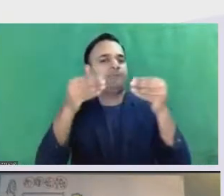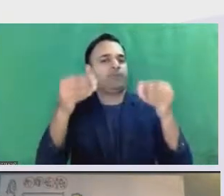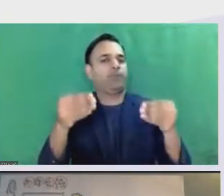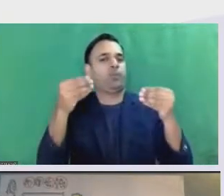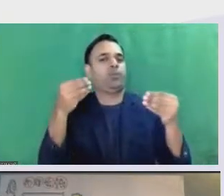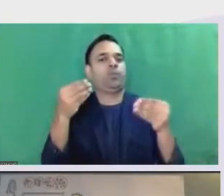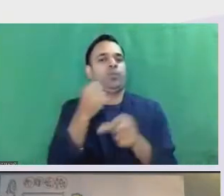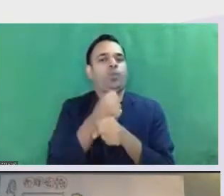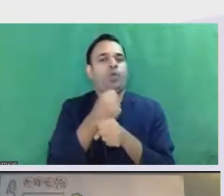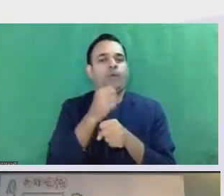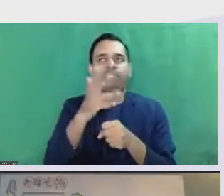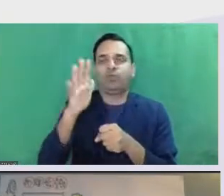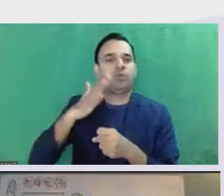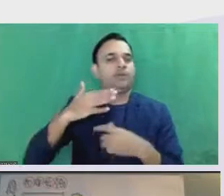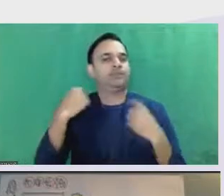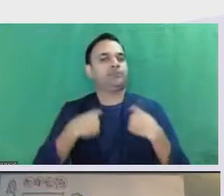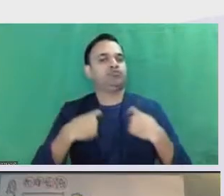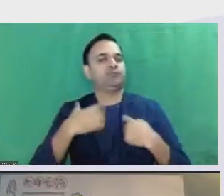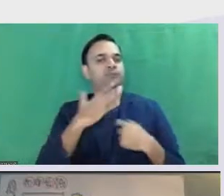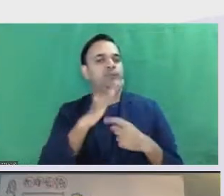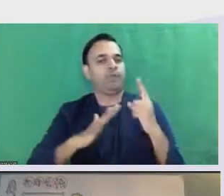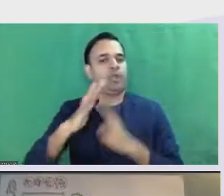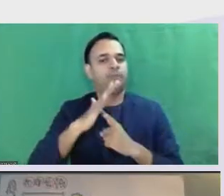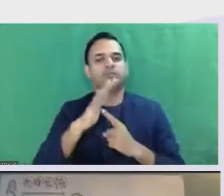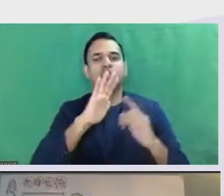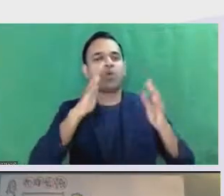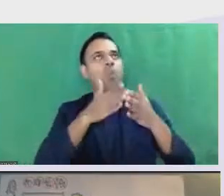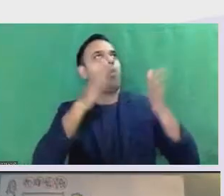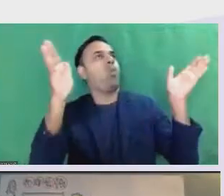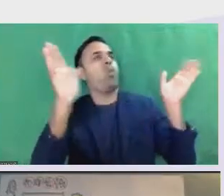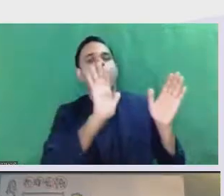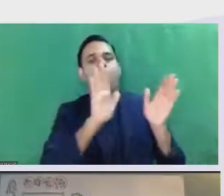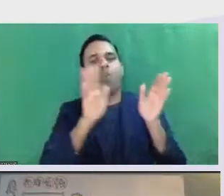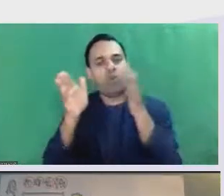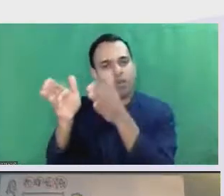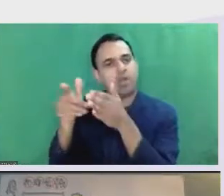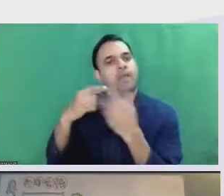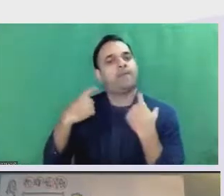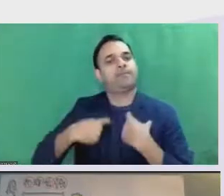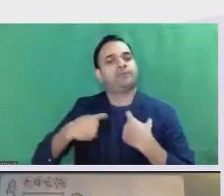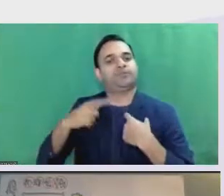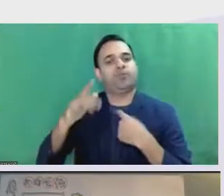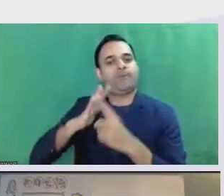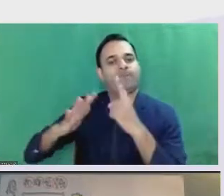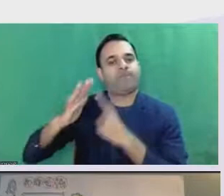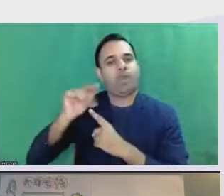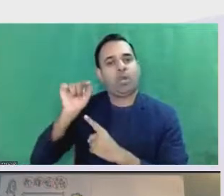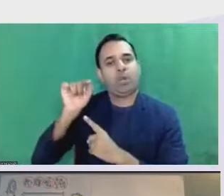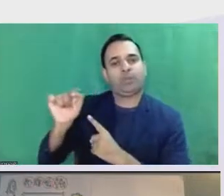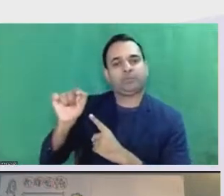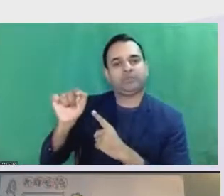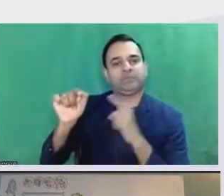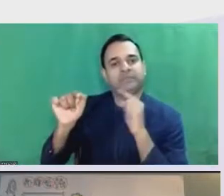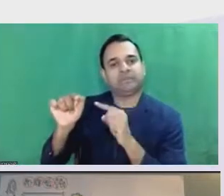of society, from business to finance to civil society, and obviously